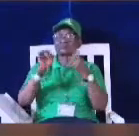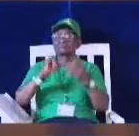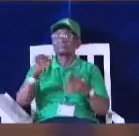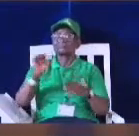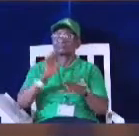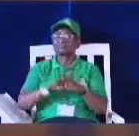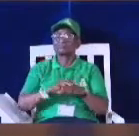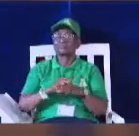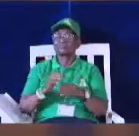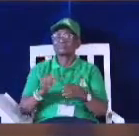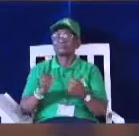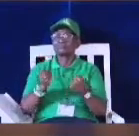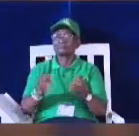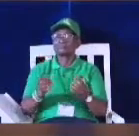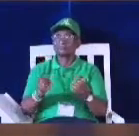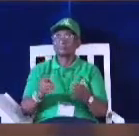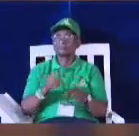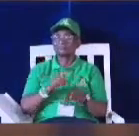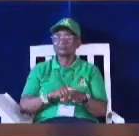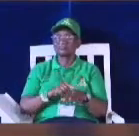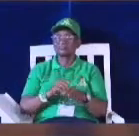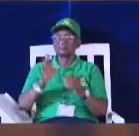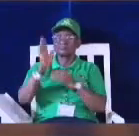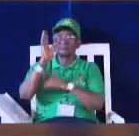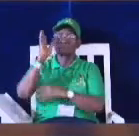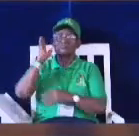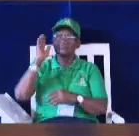And many a times God will say to me, son,